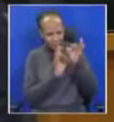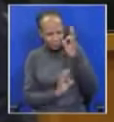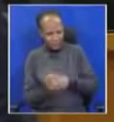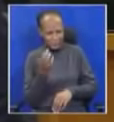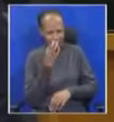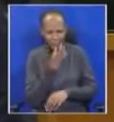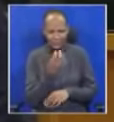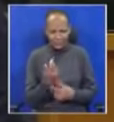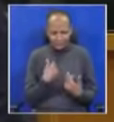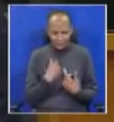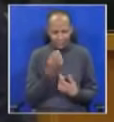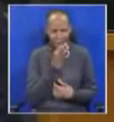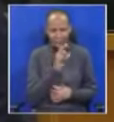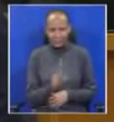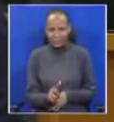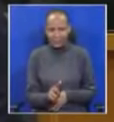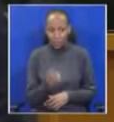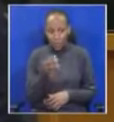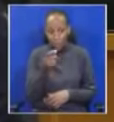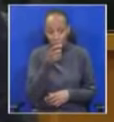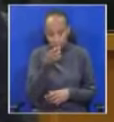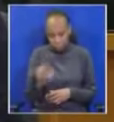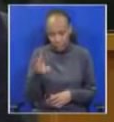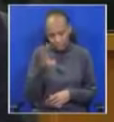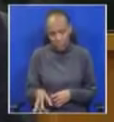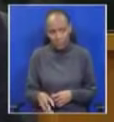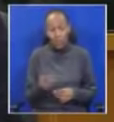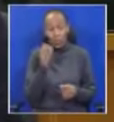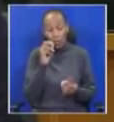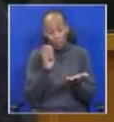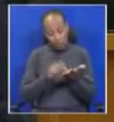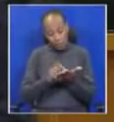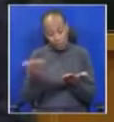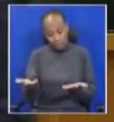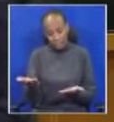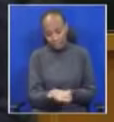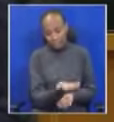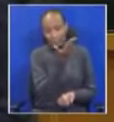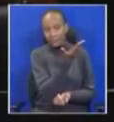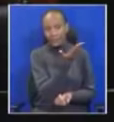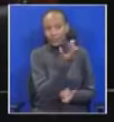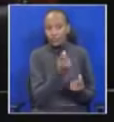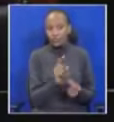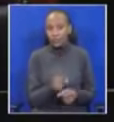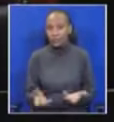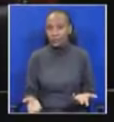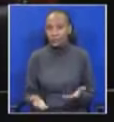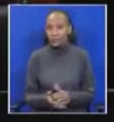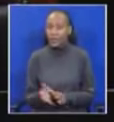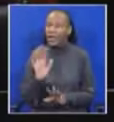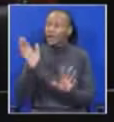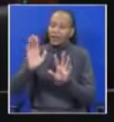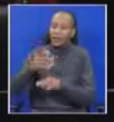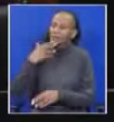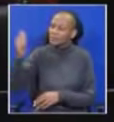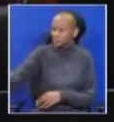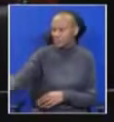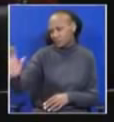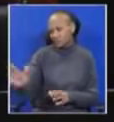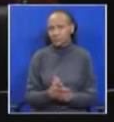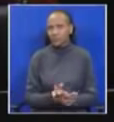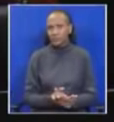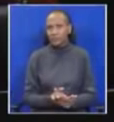expletives I used, otherwise he must withdraw or bring a substantive motion. No, Honourable Member, no. Honourable Steenhuisen, take your seat now, House please.